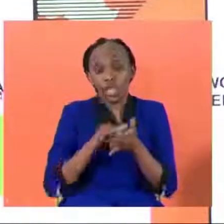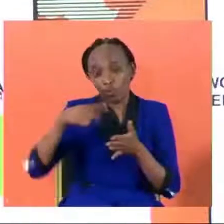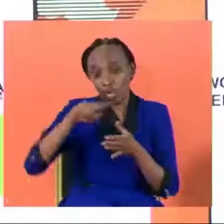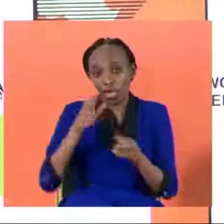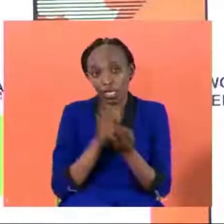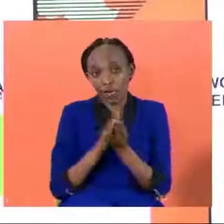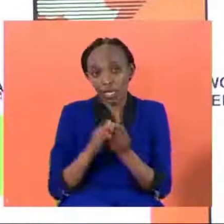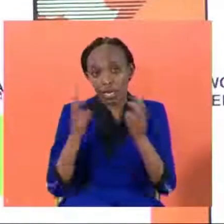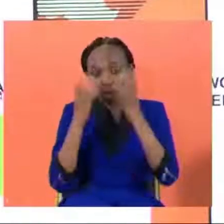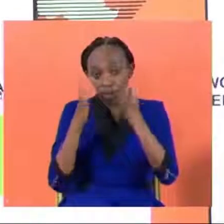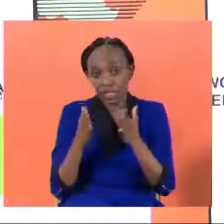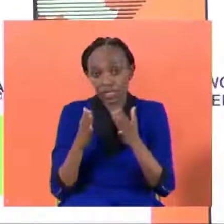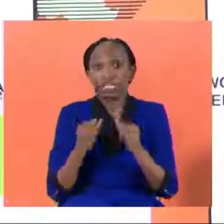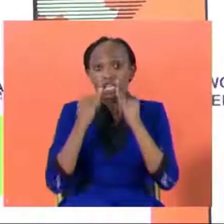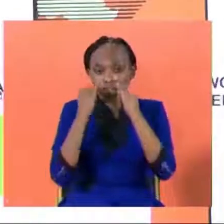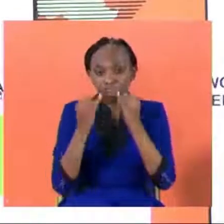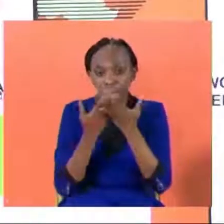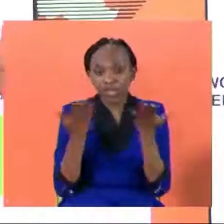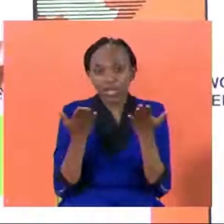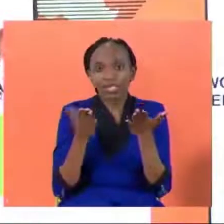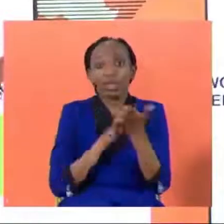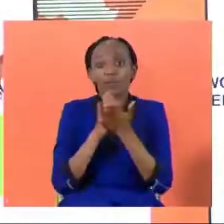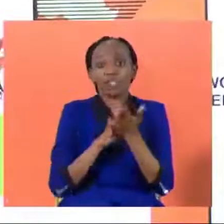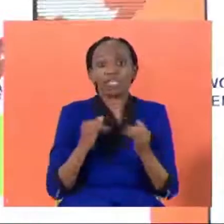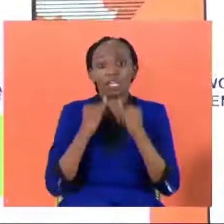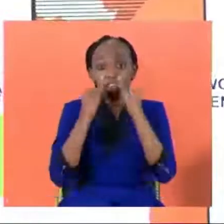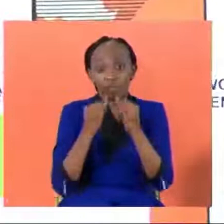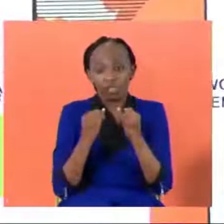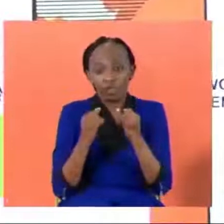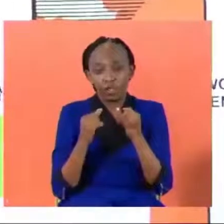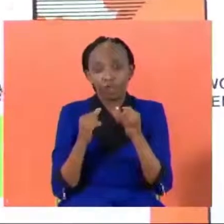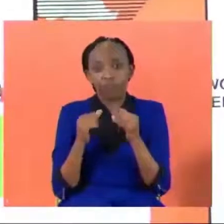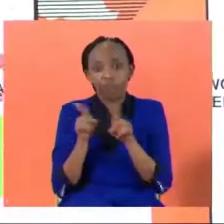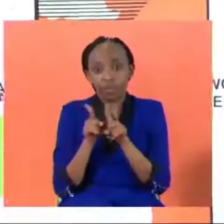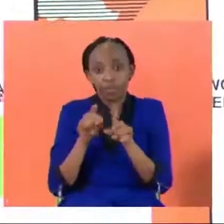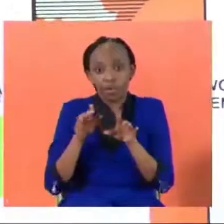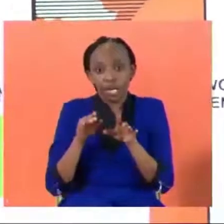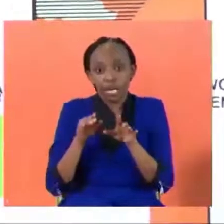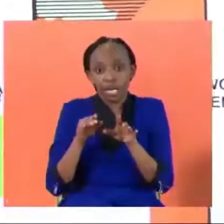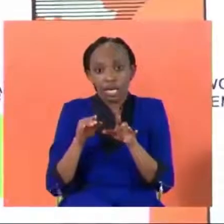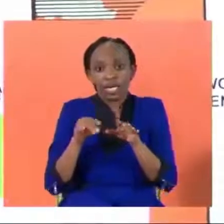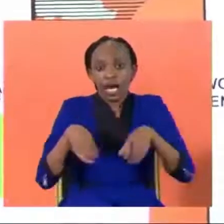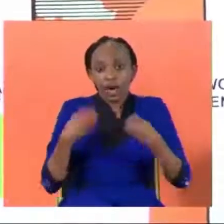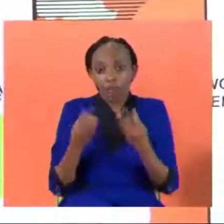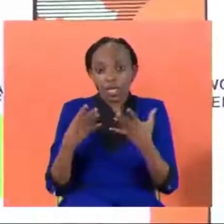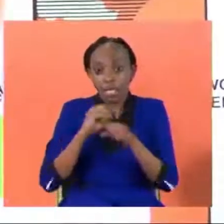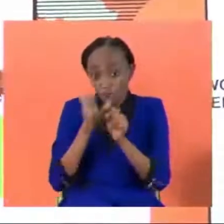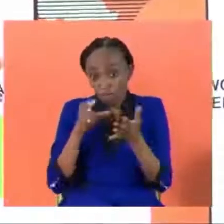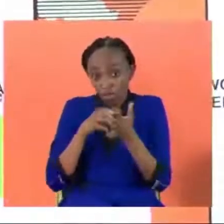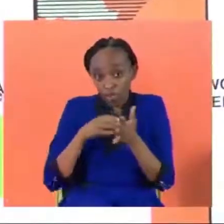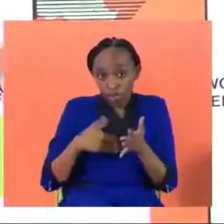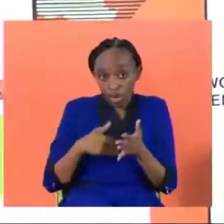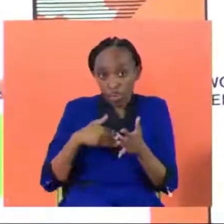our audience updated with things, just basic information as far as the number of COVID cases there are right now, the number